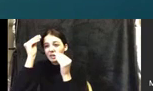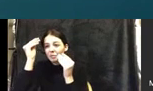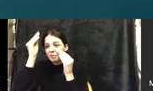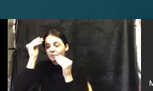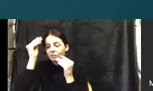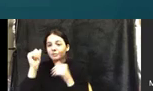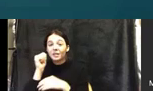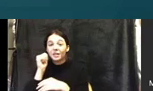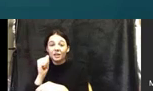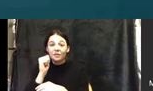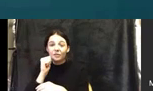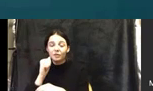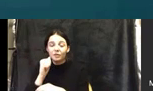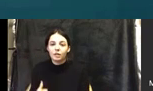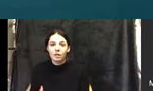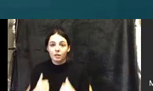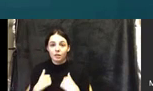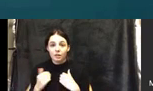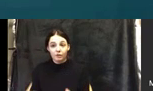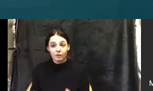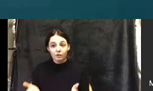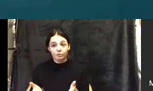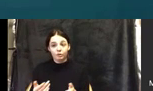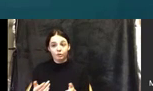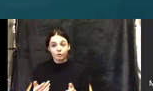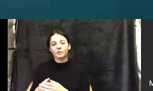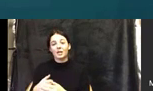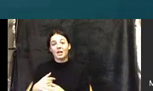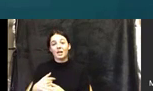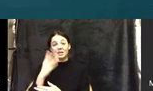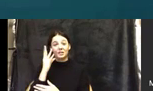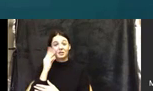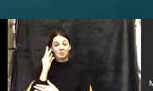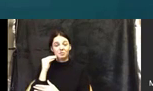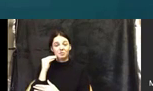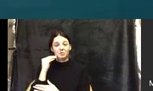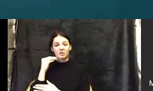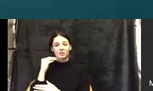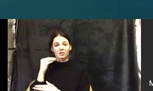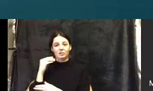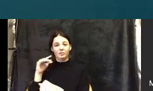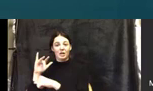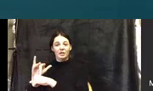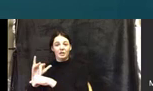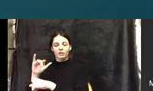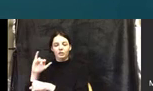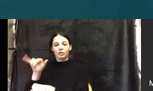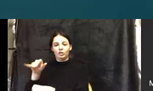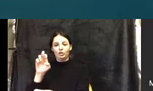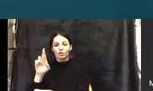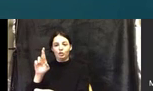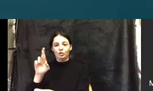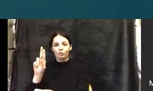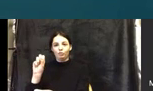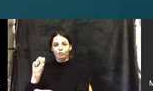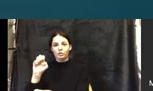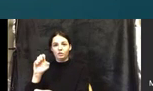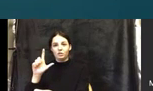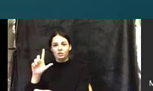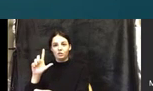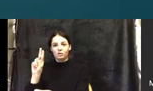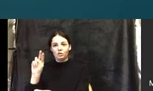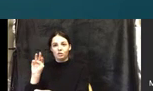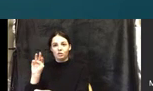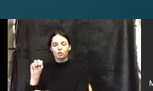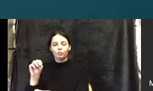Jerusalem. Clearly, the Israeli-Palestinian conflict is still going on there, has been going on there, and it's going to still be going